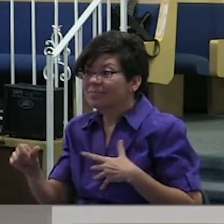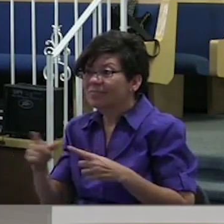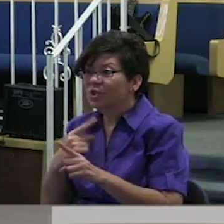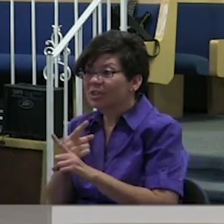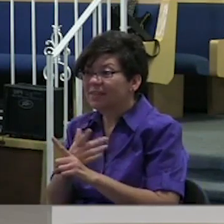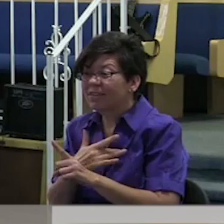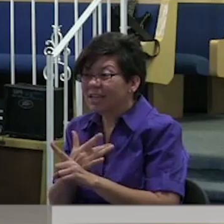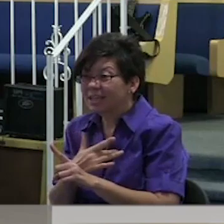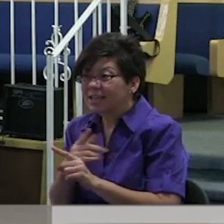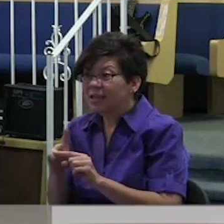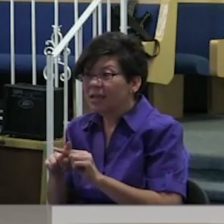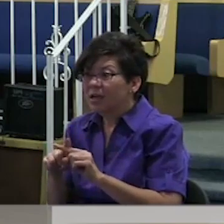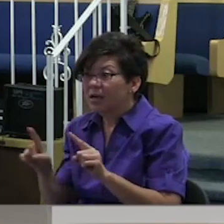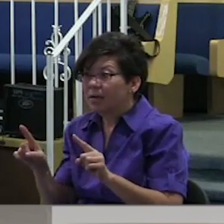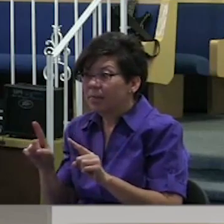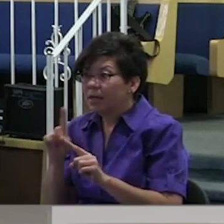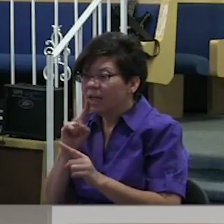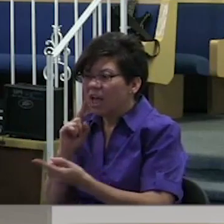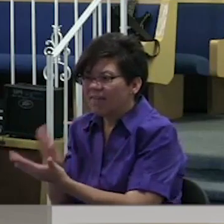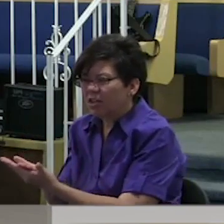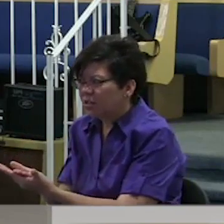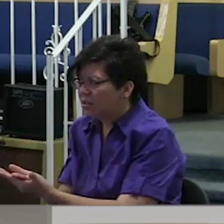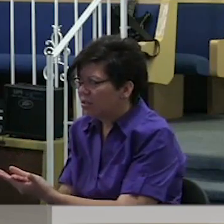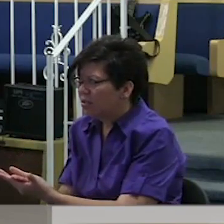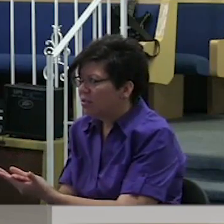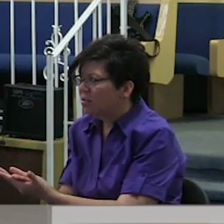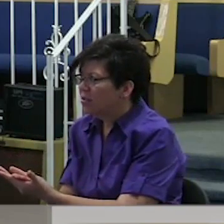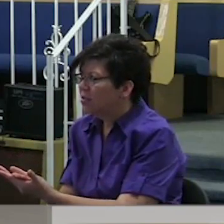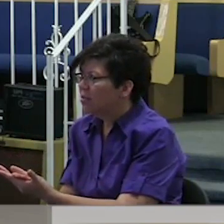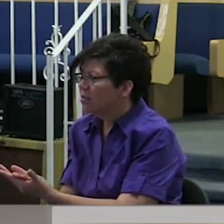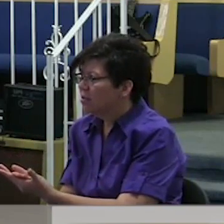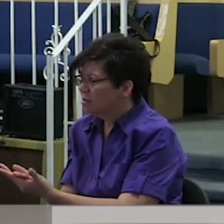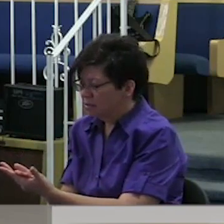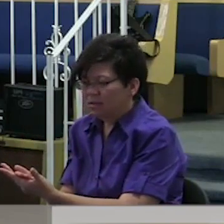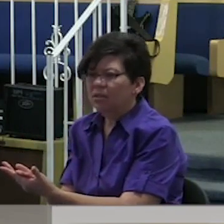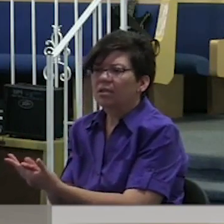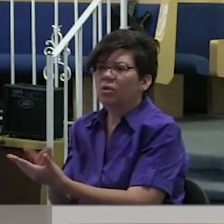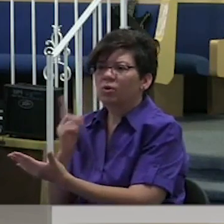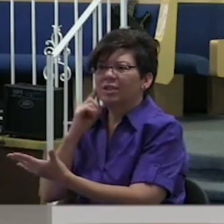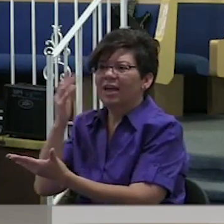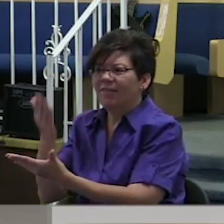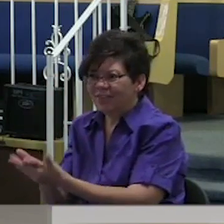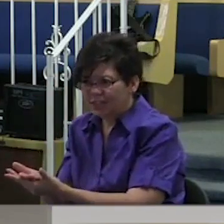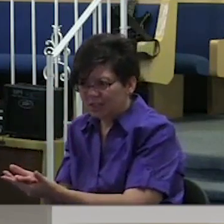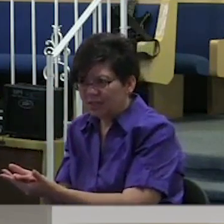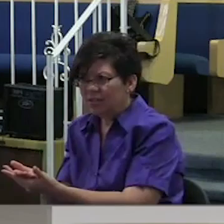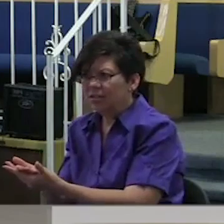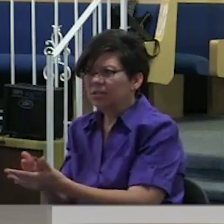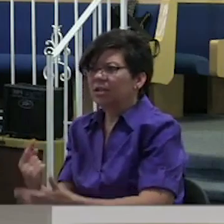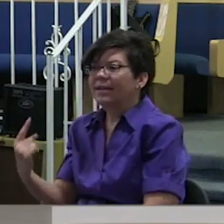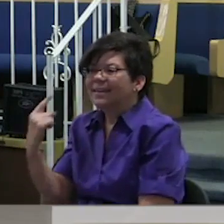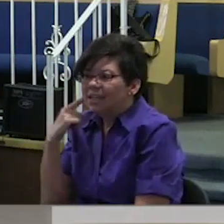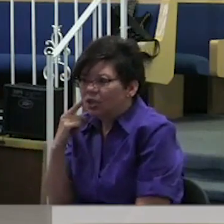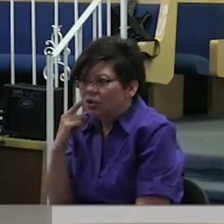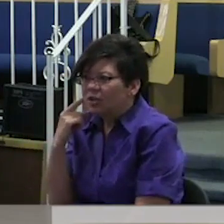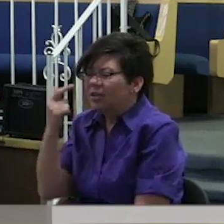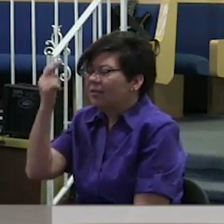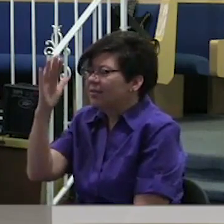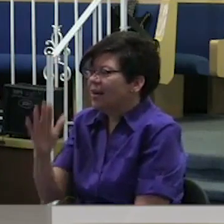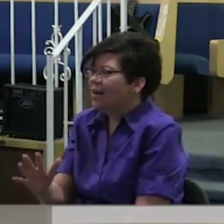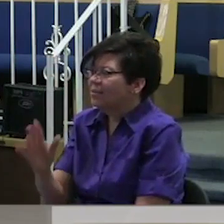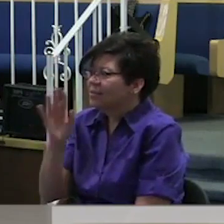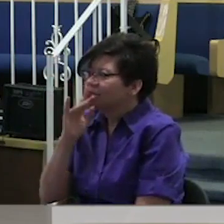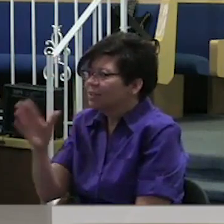feeling, but it was by way of evidence. It was by way of hearing God